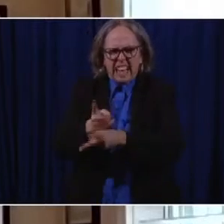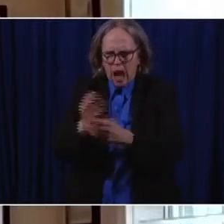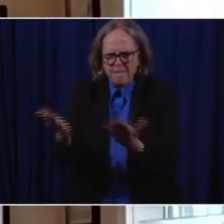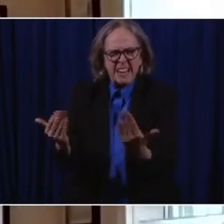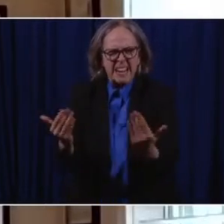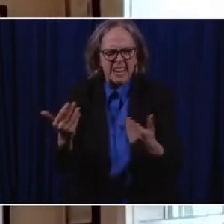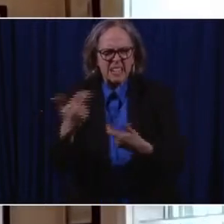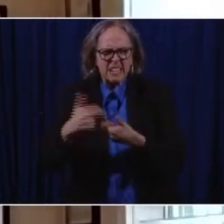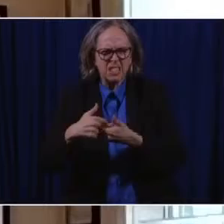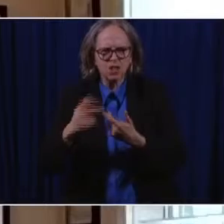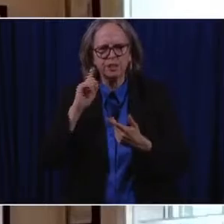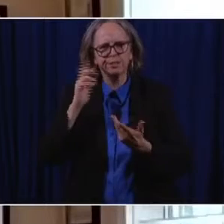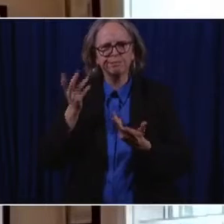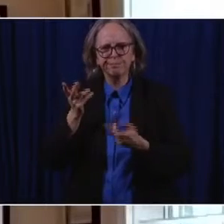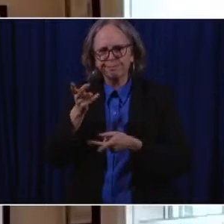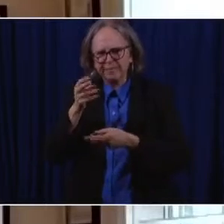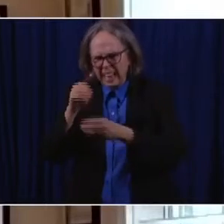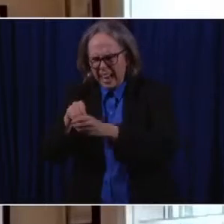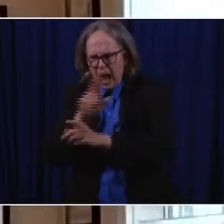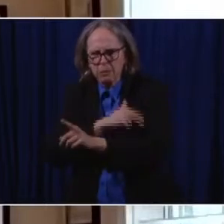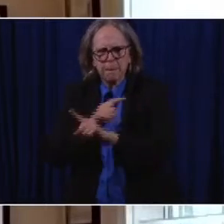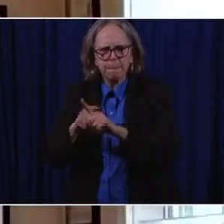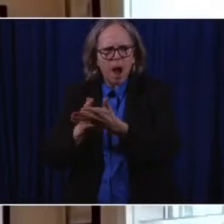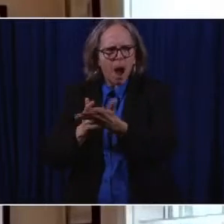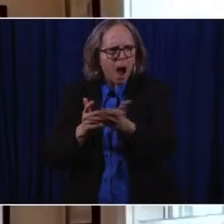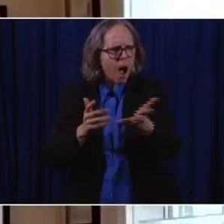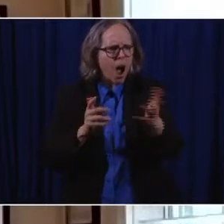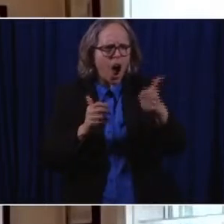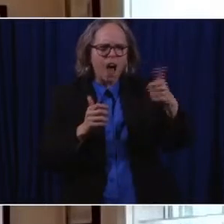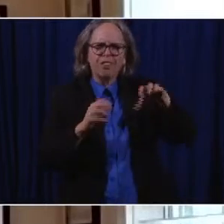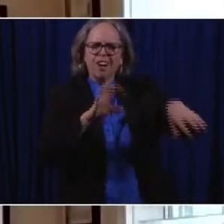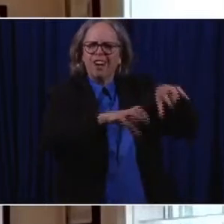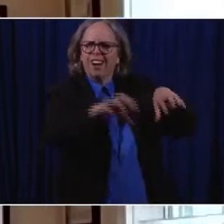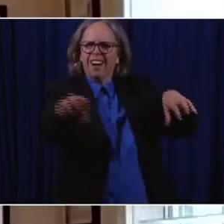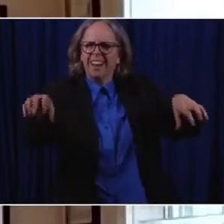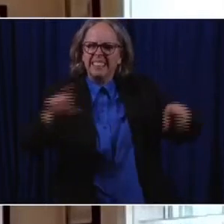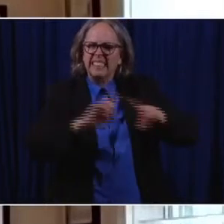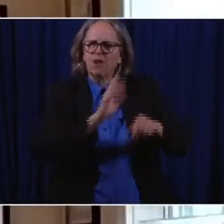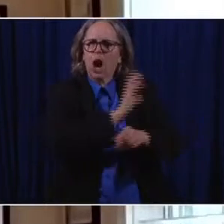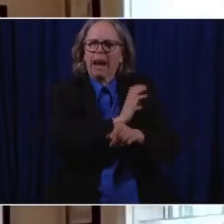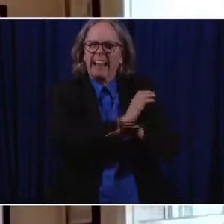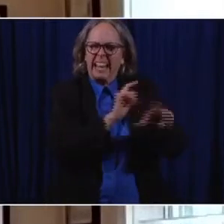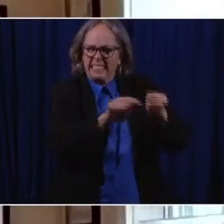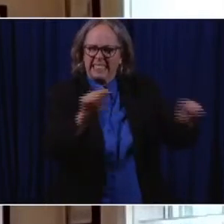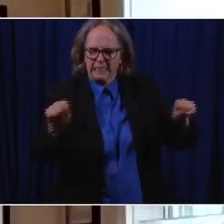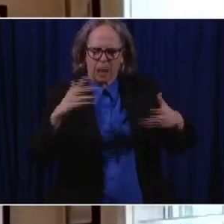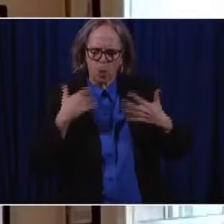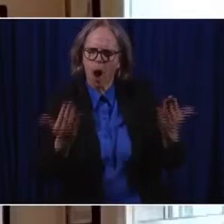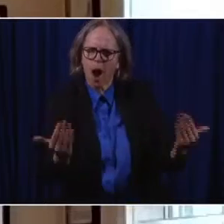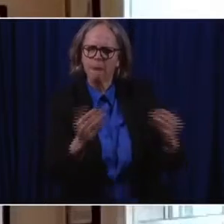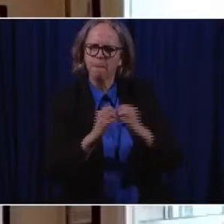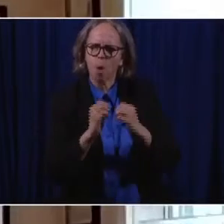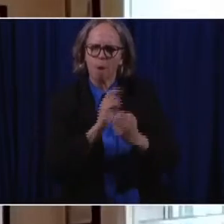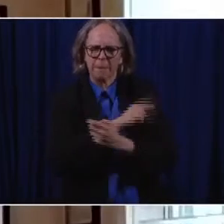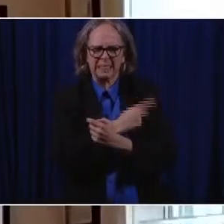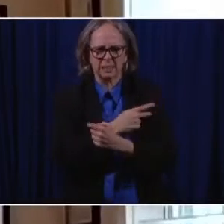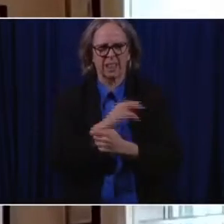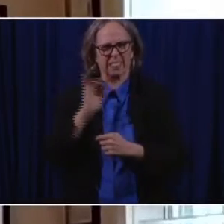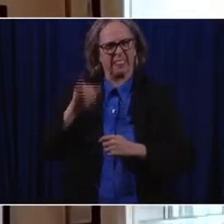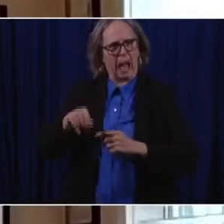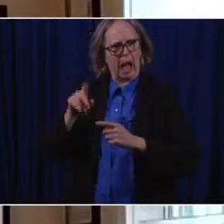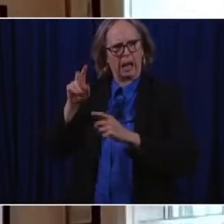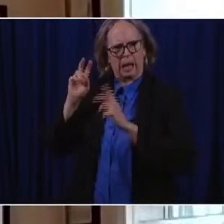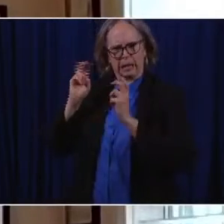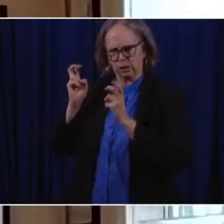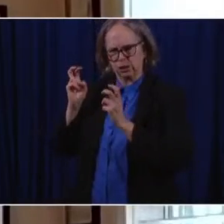and effectively. And I think what they've done is taken both emerging technologies like the availability now